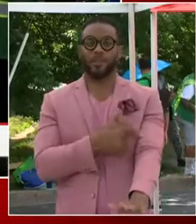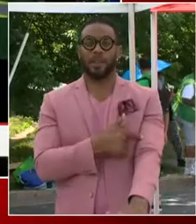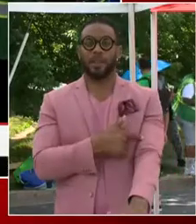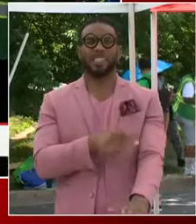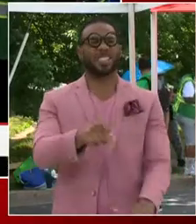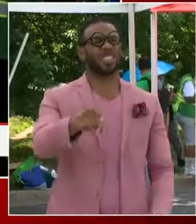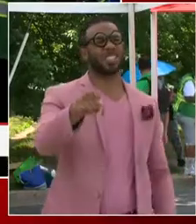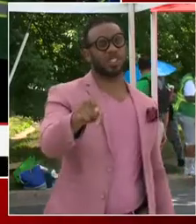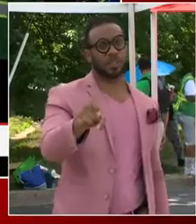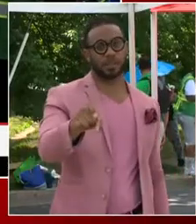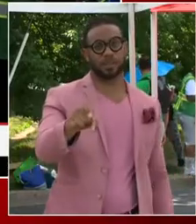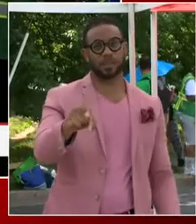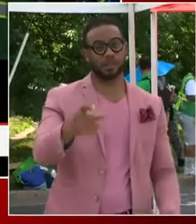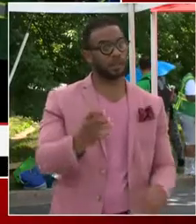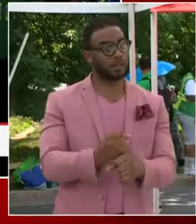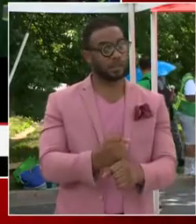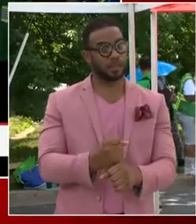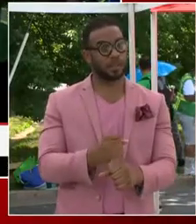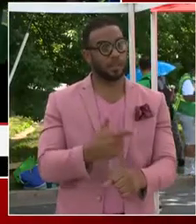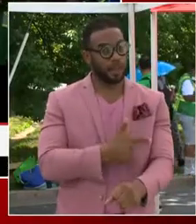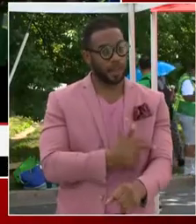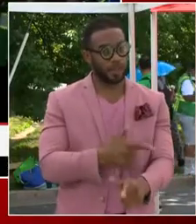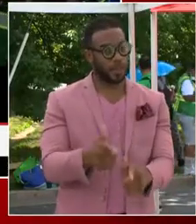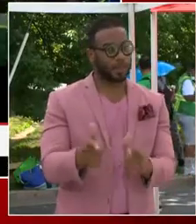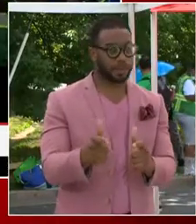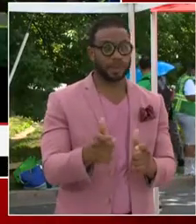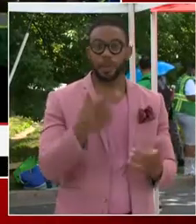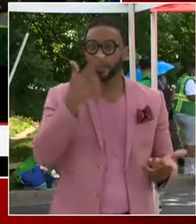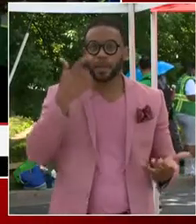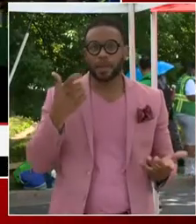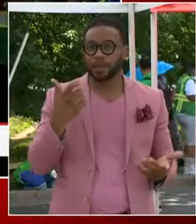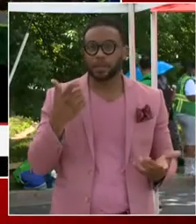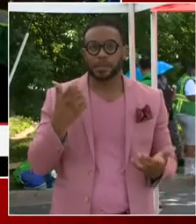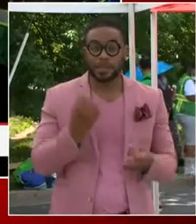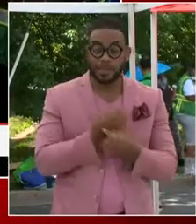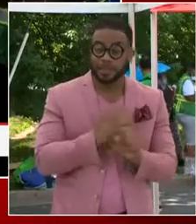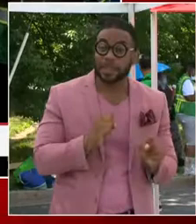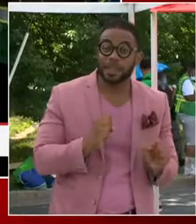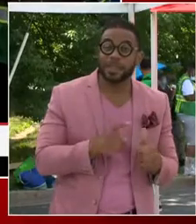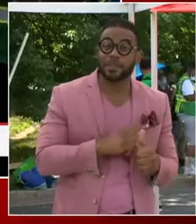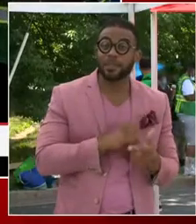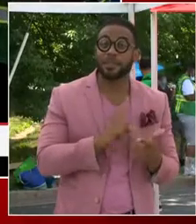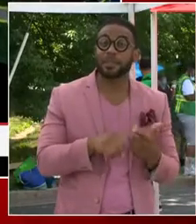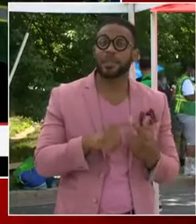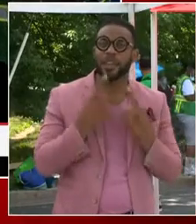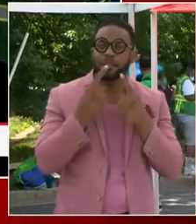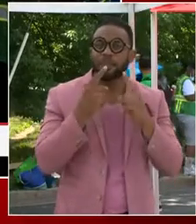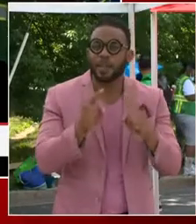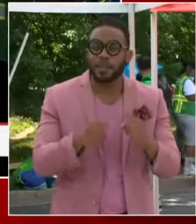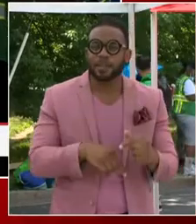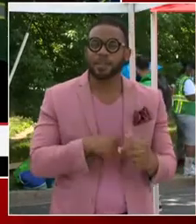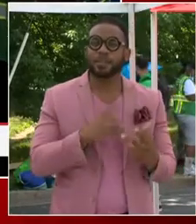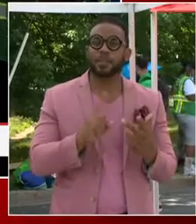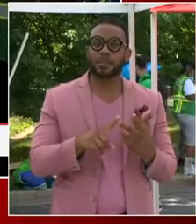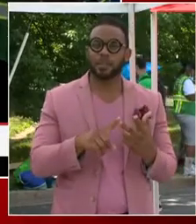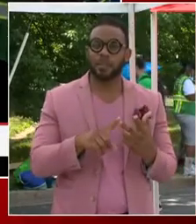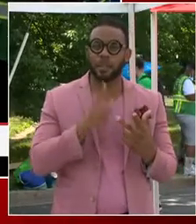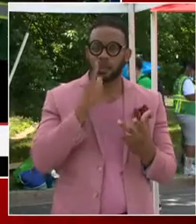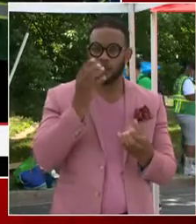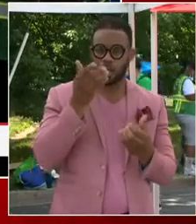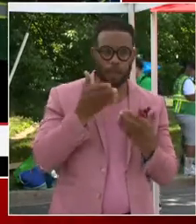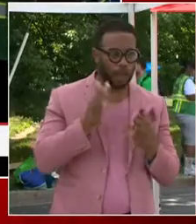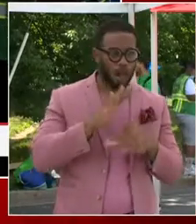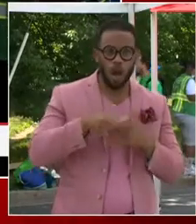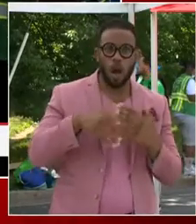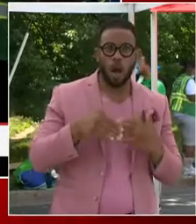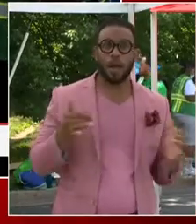they should get this vaccine because it is safe and it is effective and it's going to let us